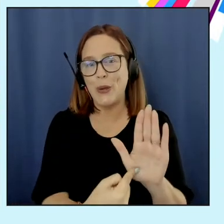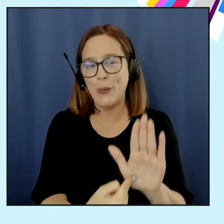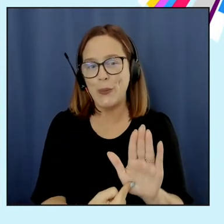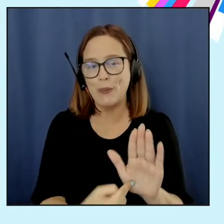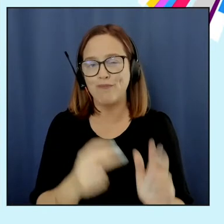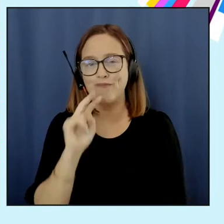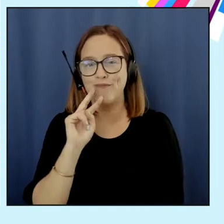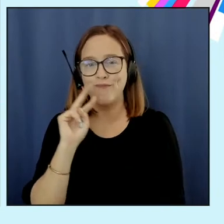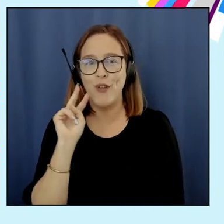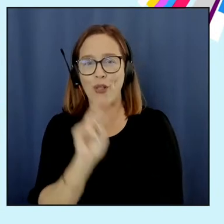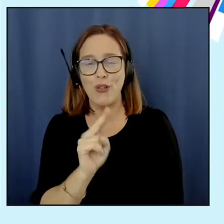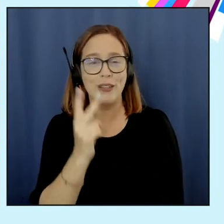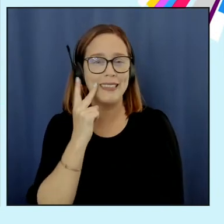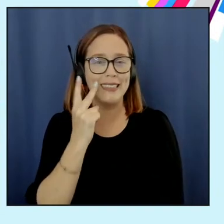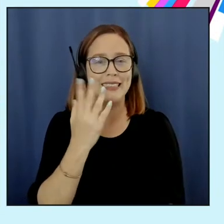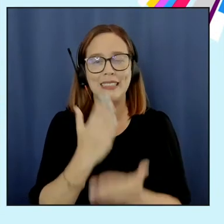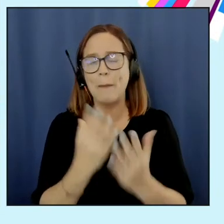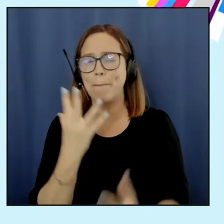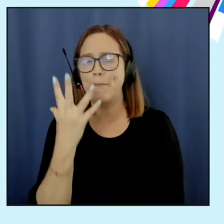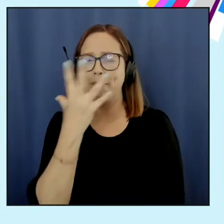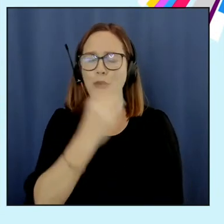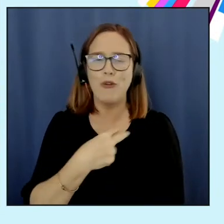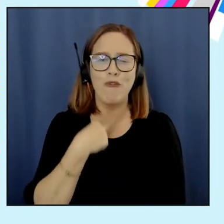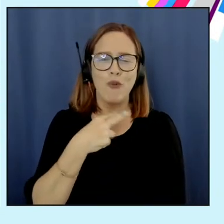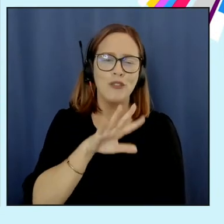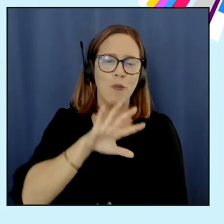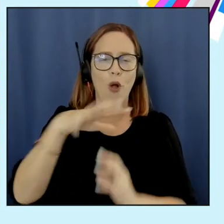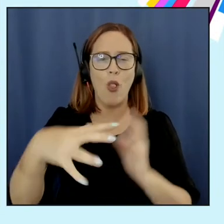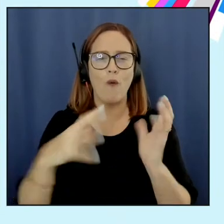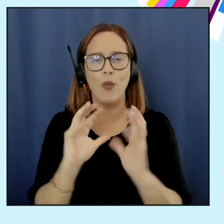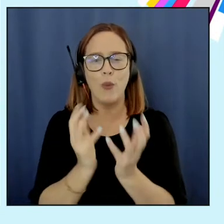at some of the beautiful voices from around the world.